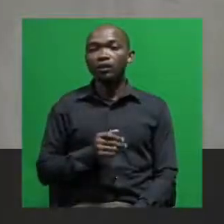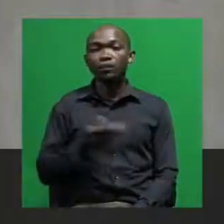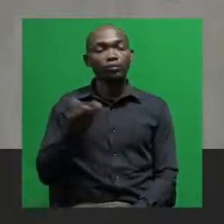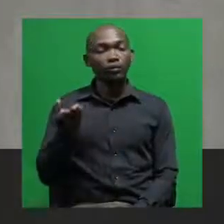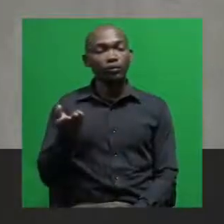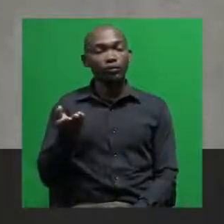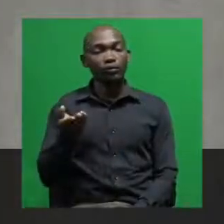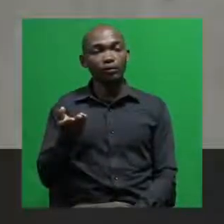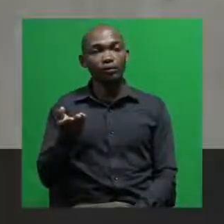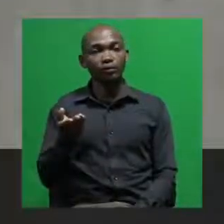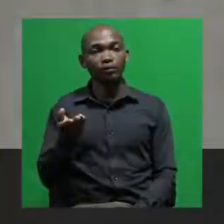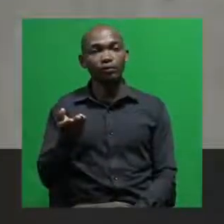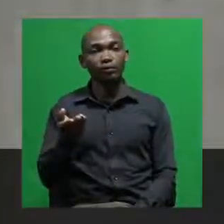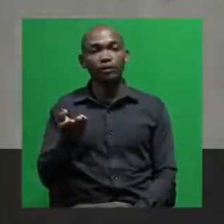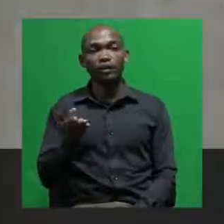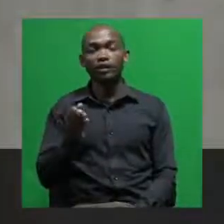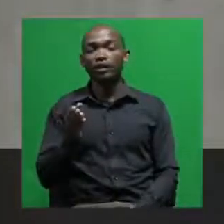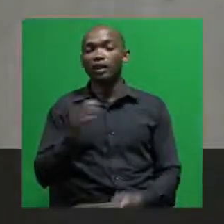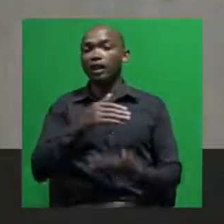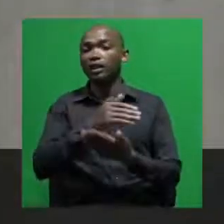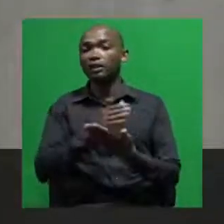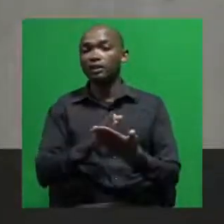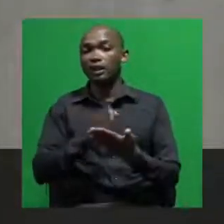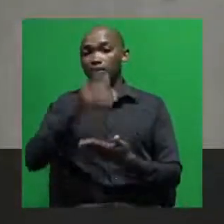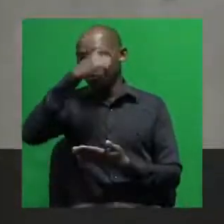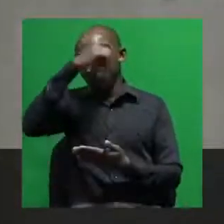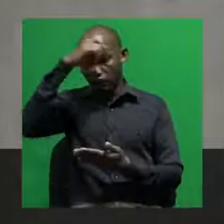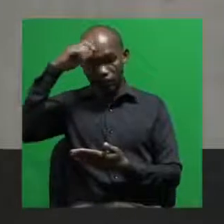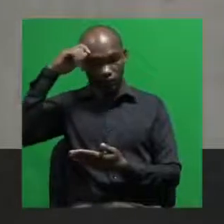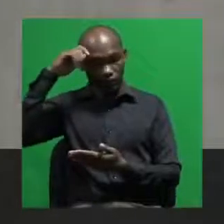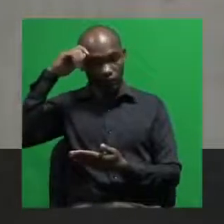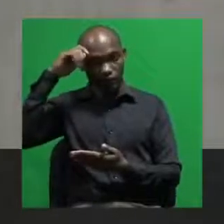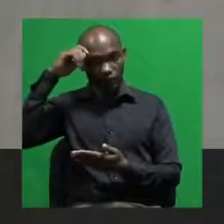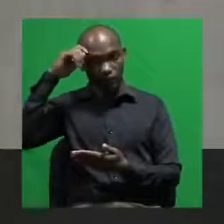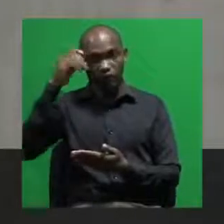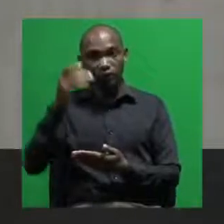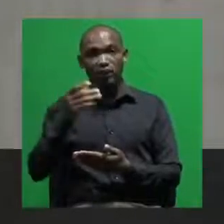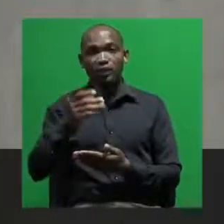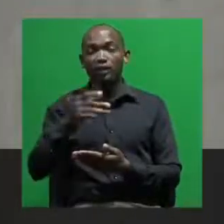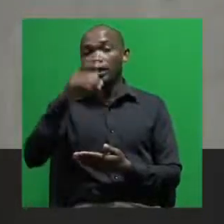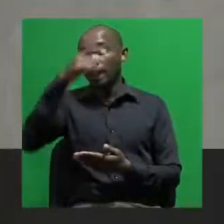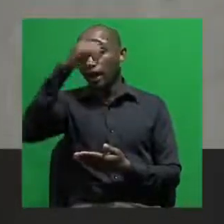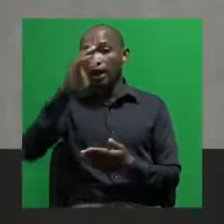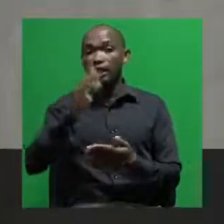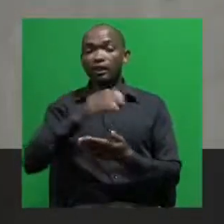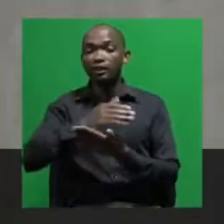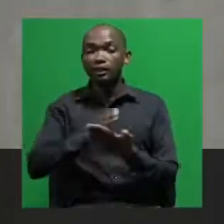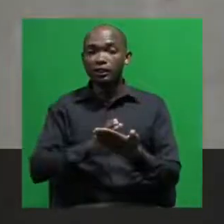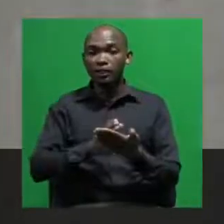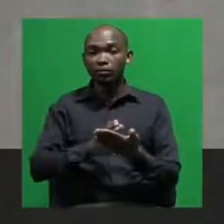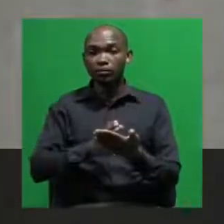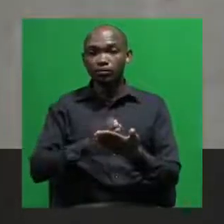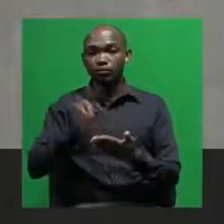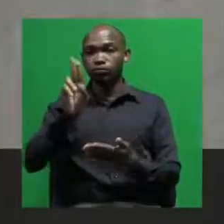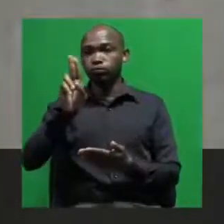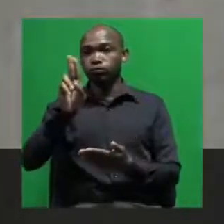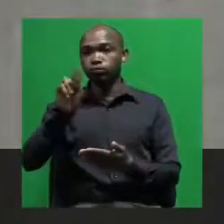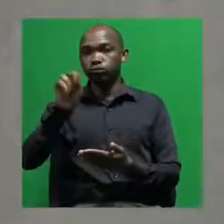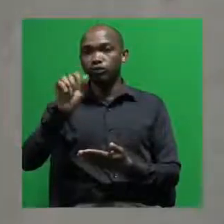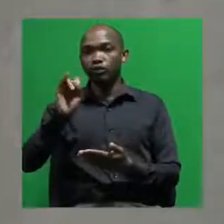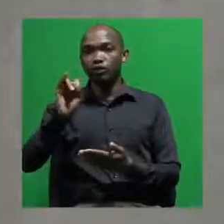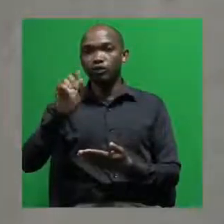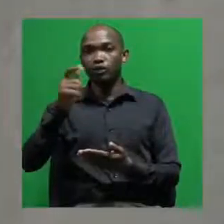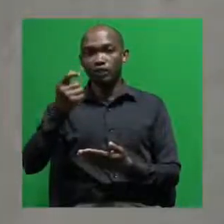though there are some temperature which there are some unit of temperature which are normally